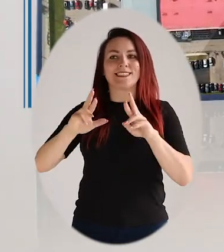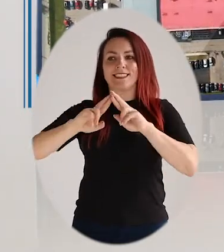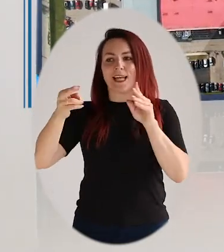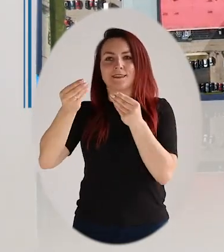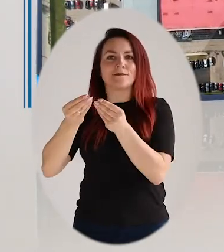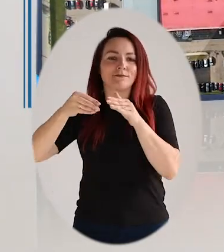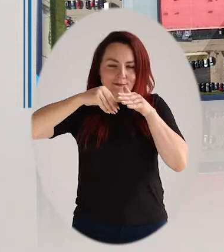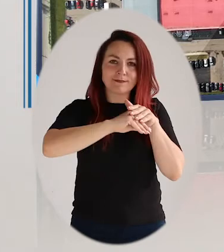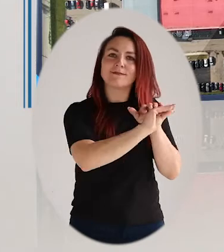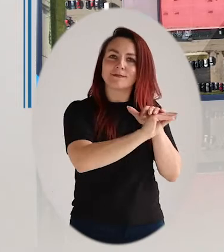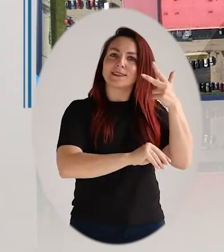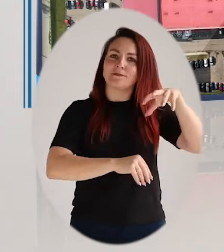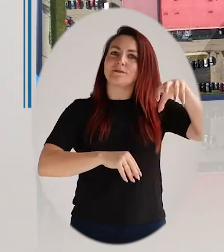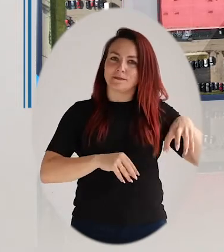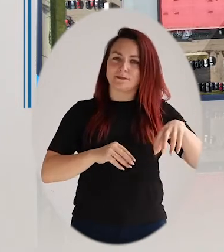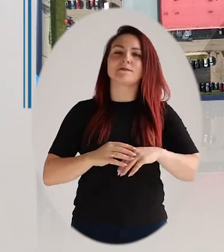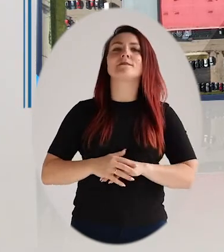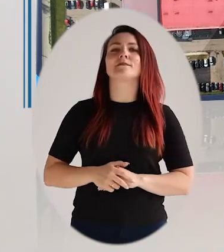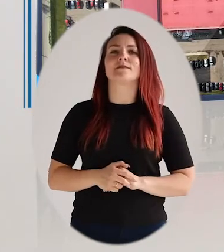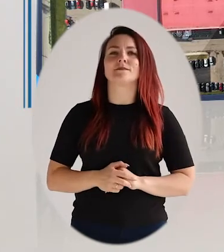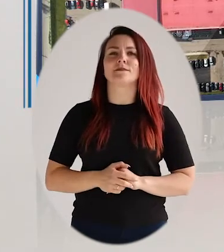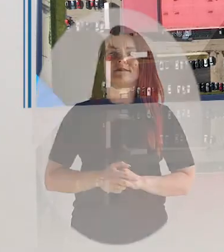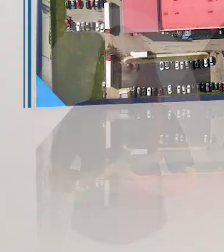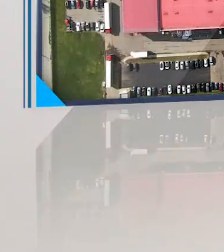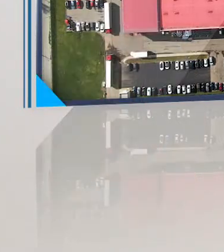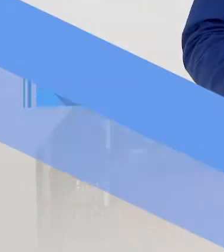process compartments, and a stock room.